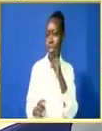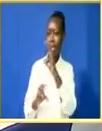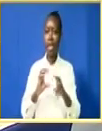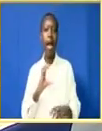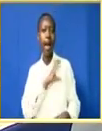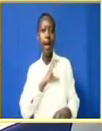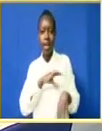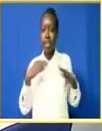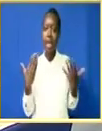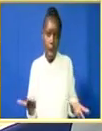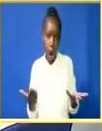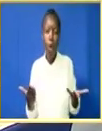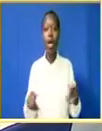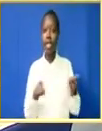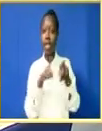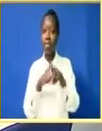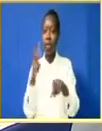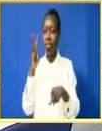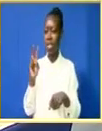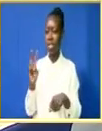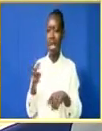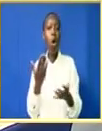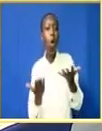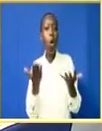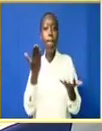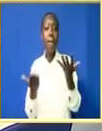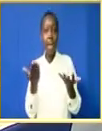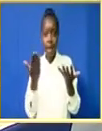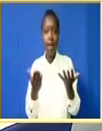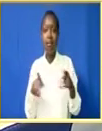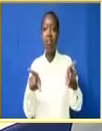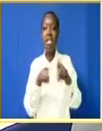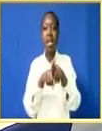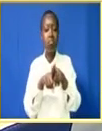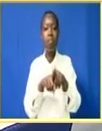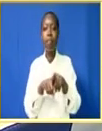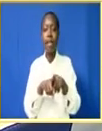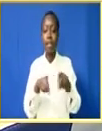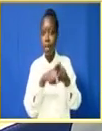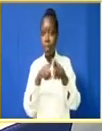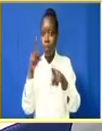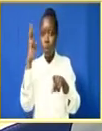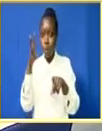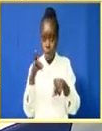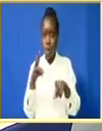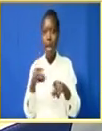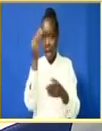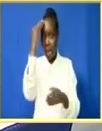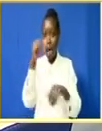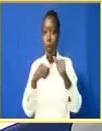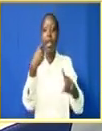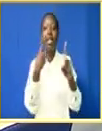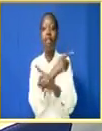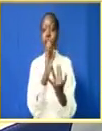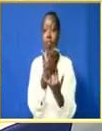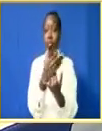even going to look at how similar are they mm-hmm. and how different are they. Okay. So we're going to look at the splash mm-hmm. and the sheet